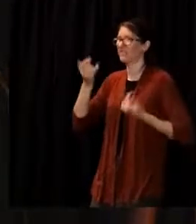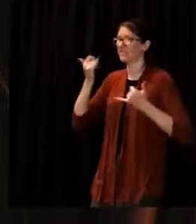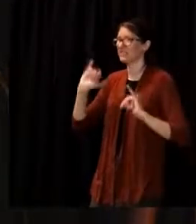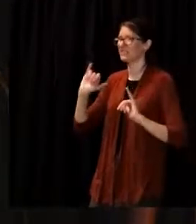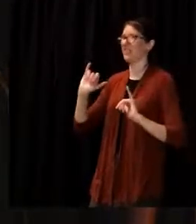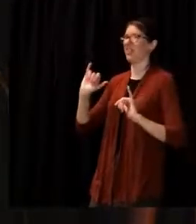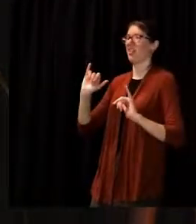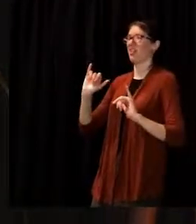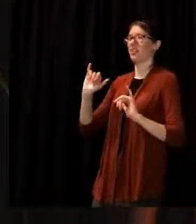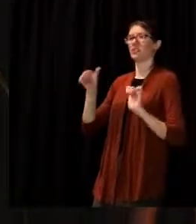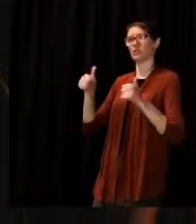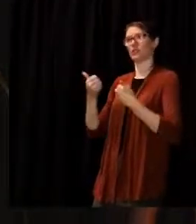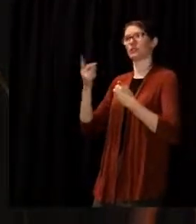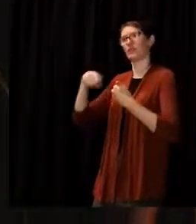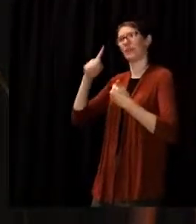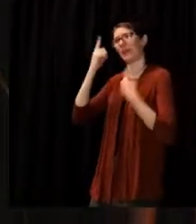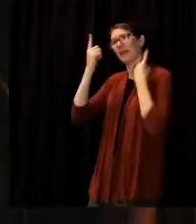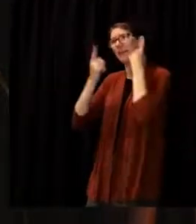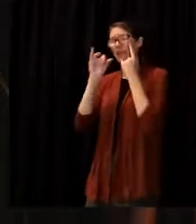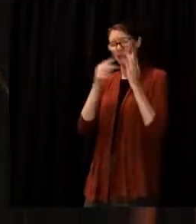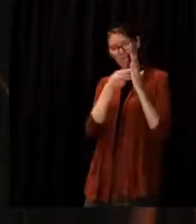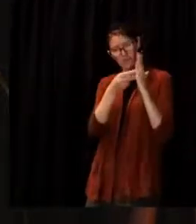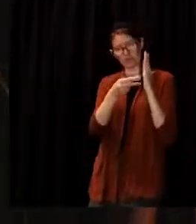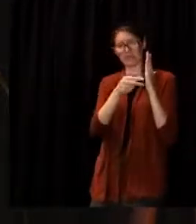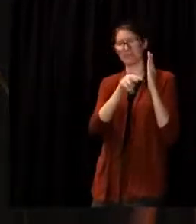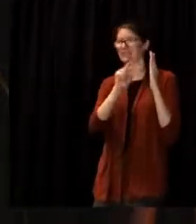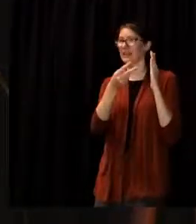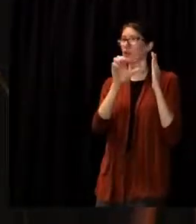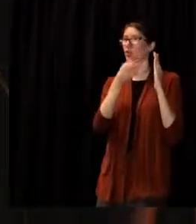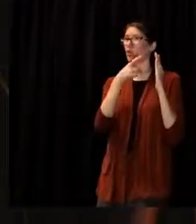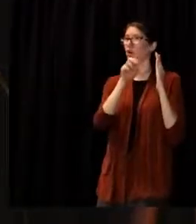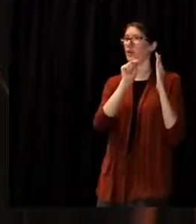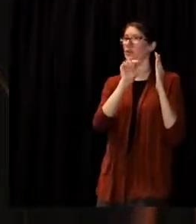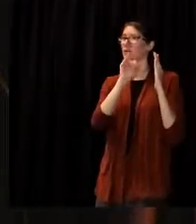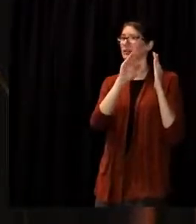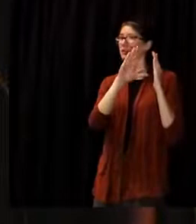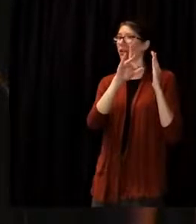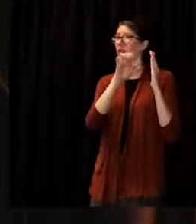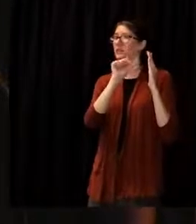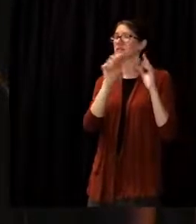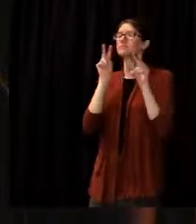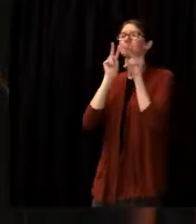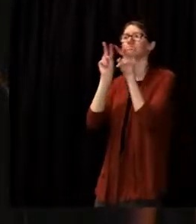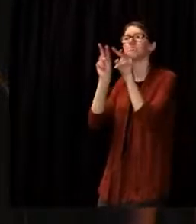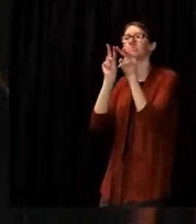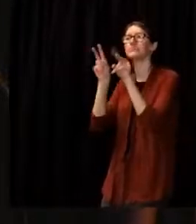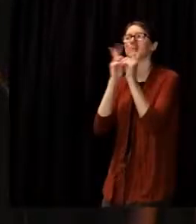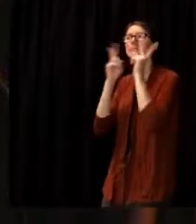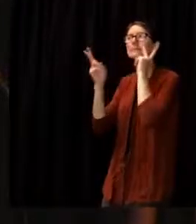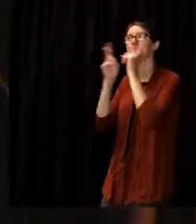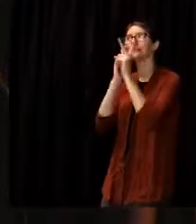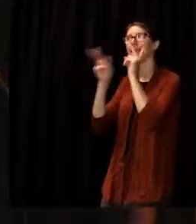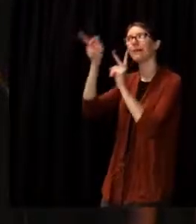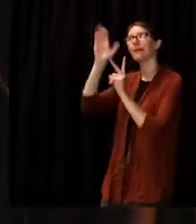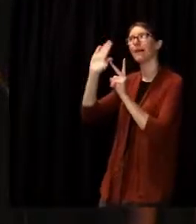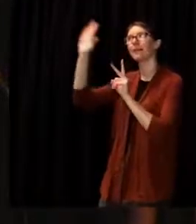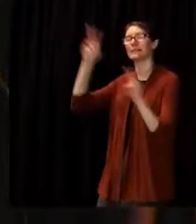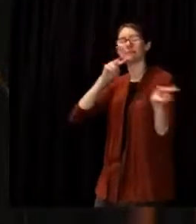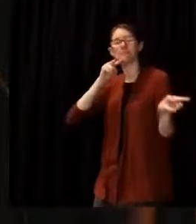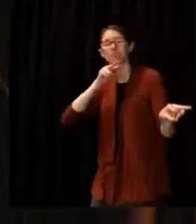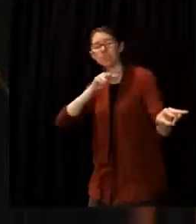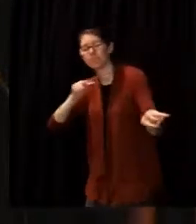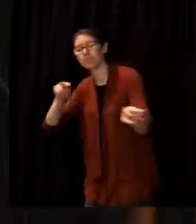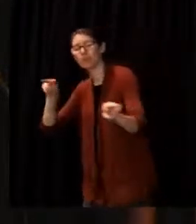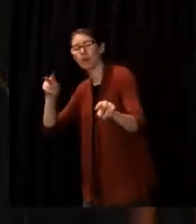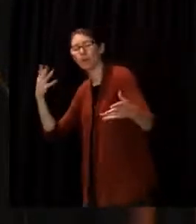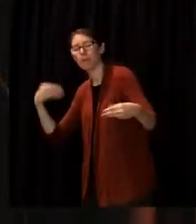you to consider 2 Chronicles 16:9 again? To watch and see what the Lord's eyes will provide as they go to